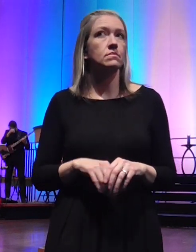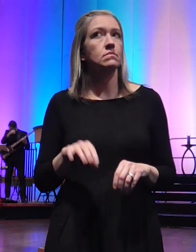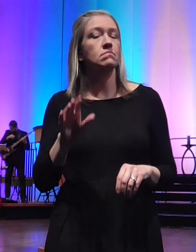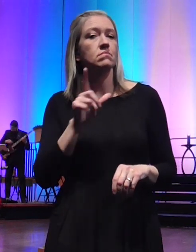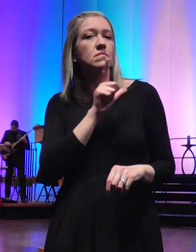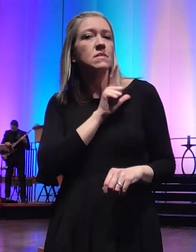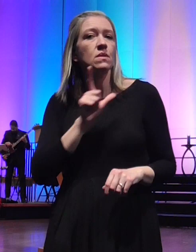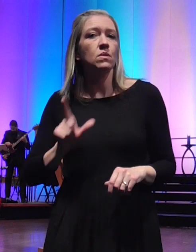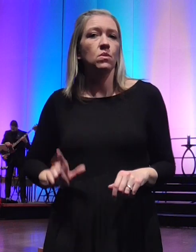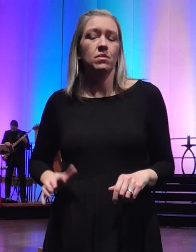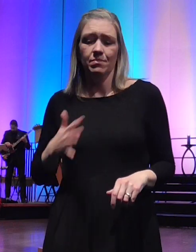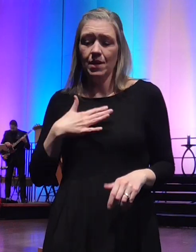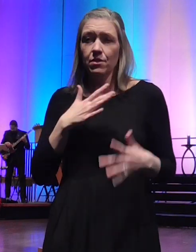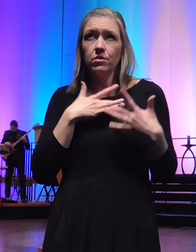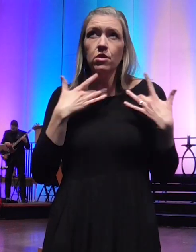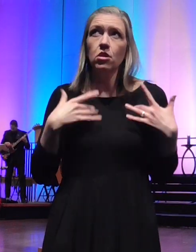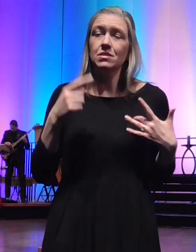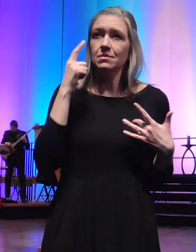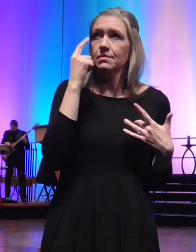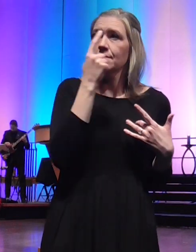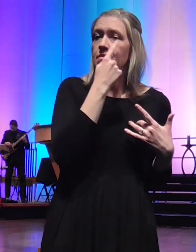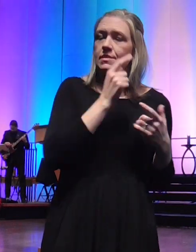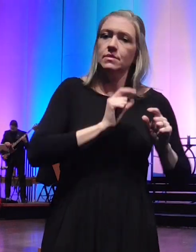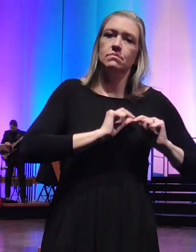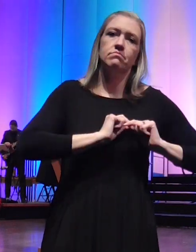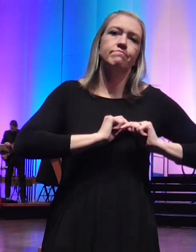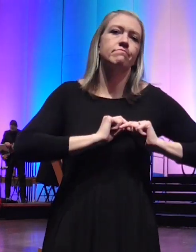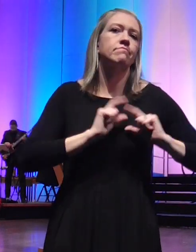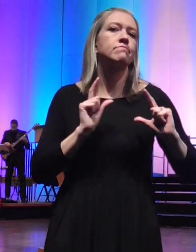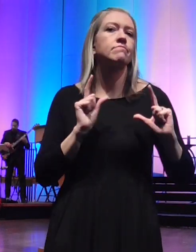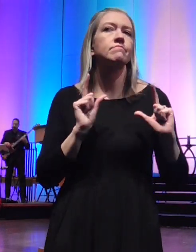Open the eyes of my heart.